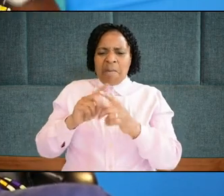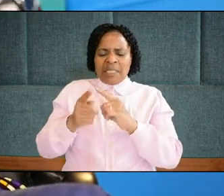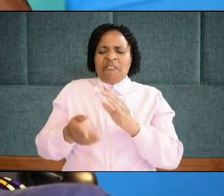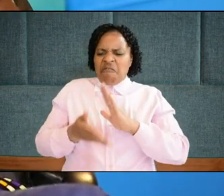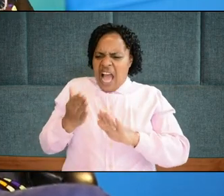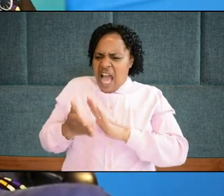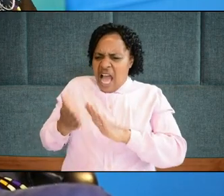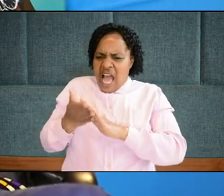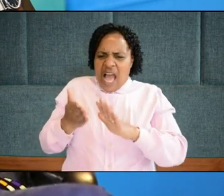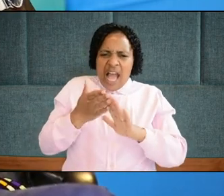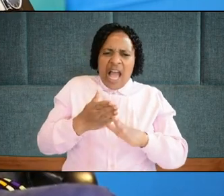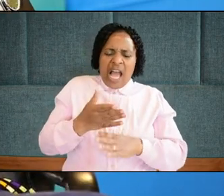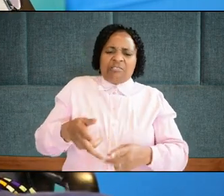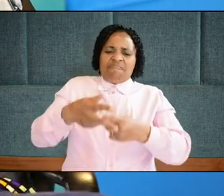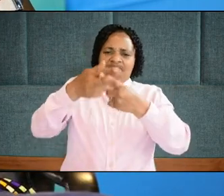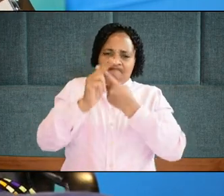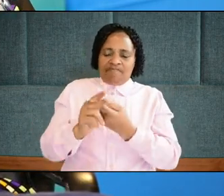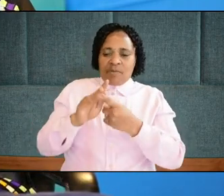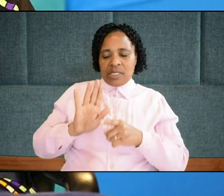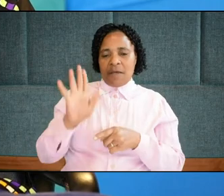and they bound themselves.